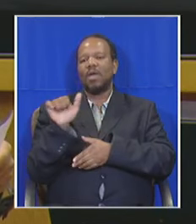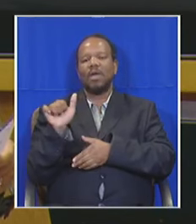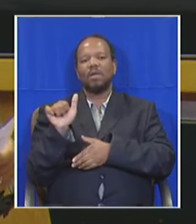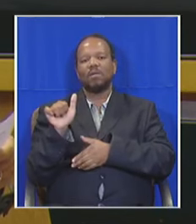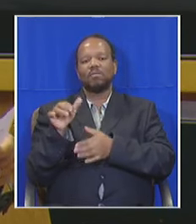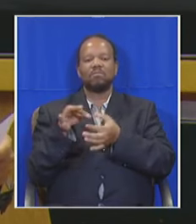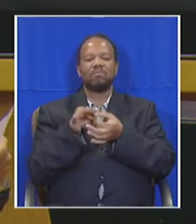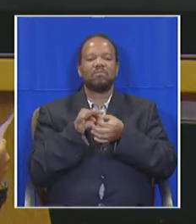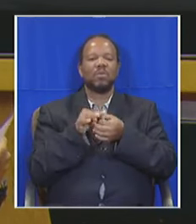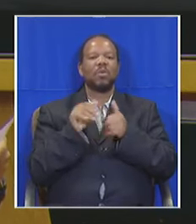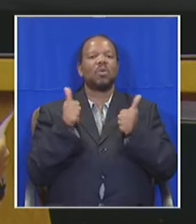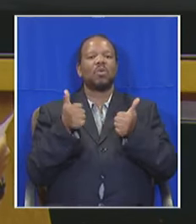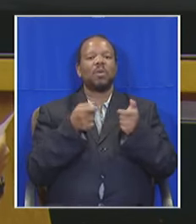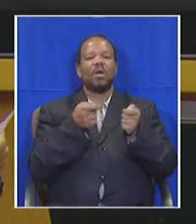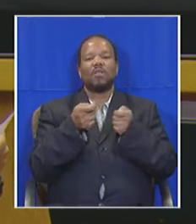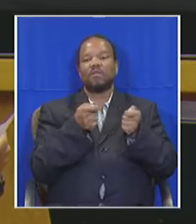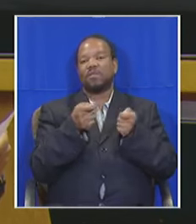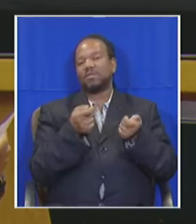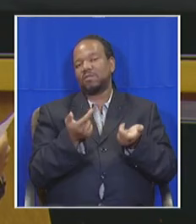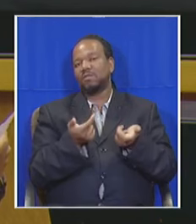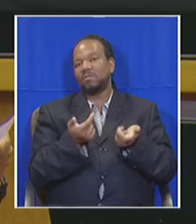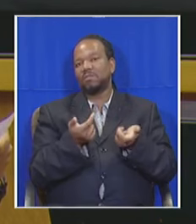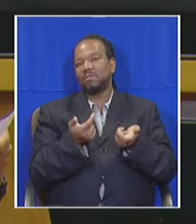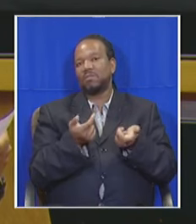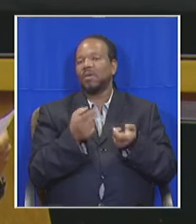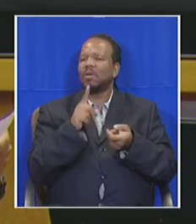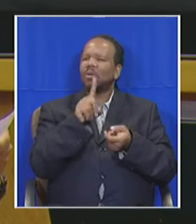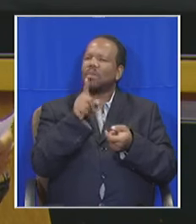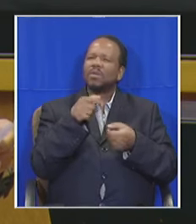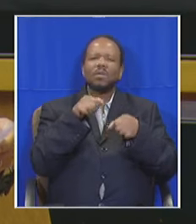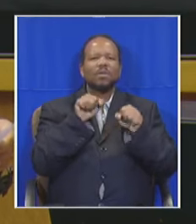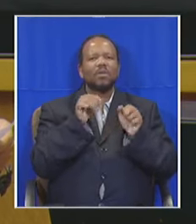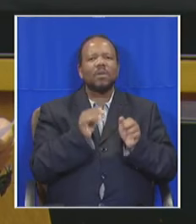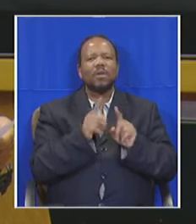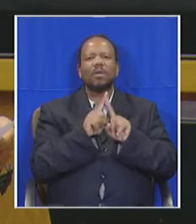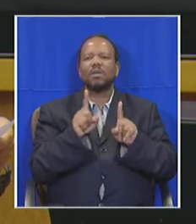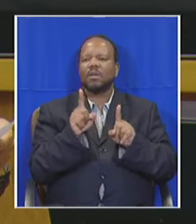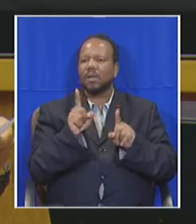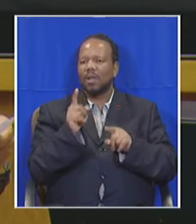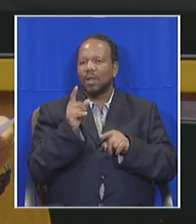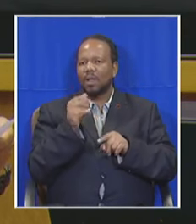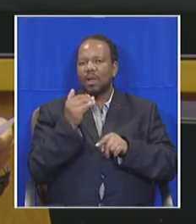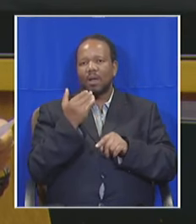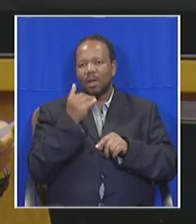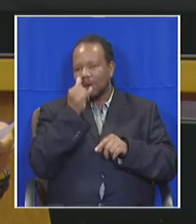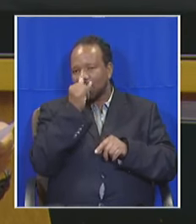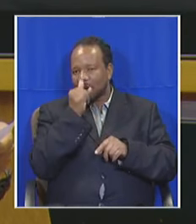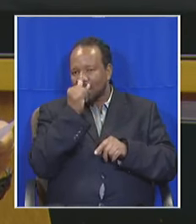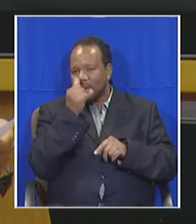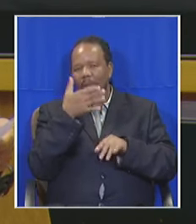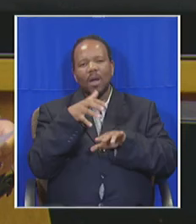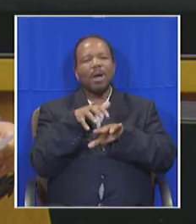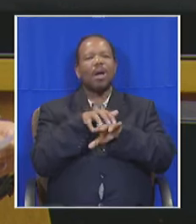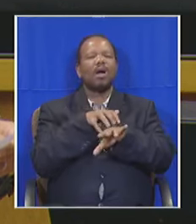governance. Is it good governance, Chairperson, to earmark prime agricultural land in Cape Town, which is